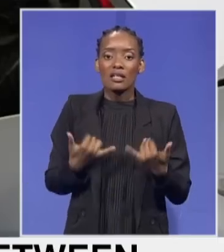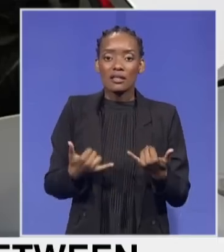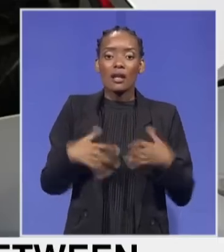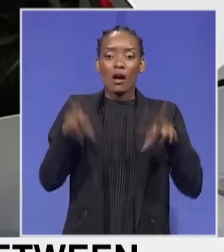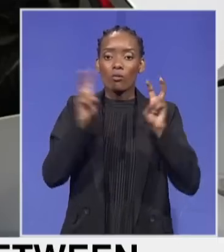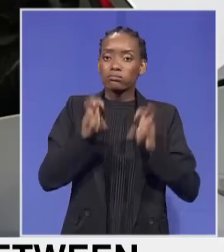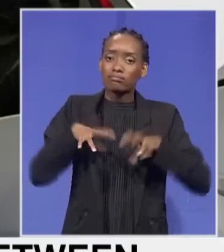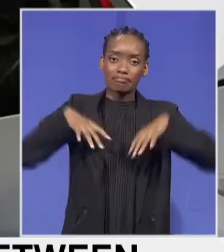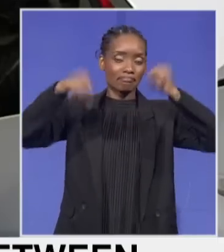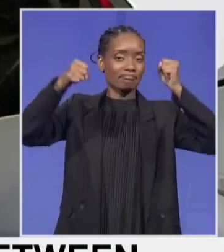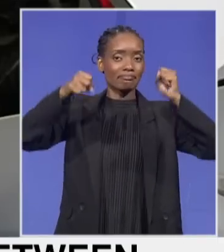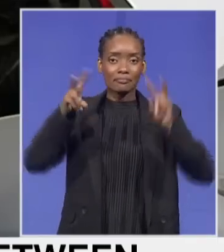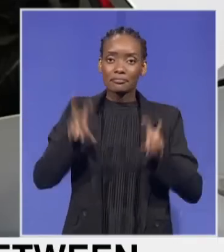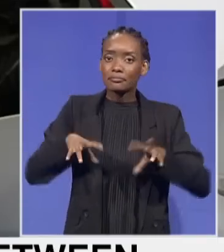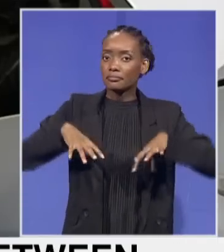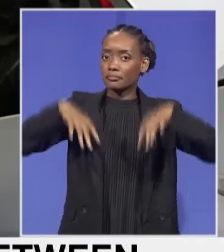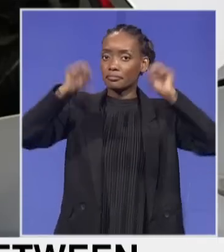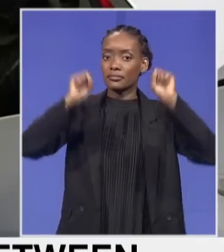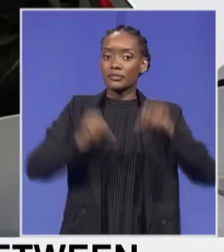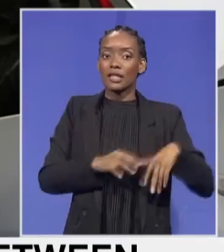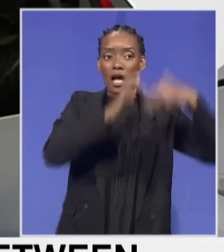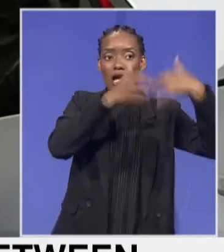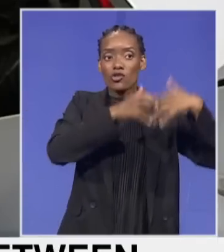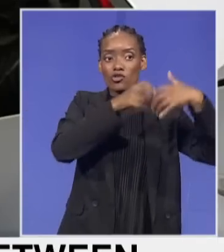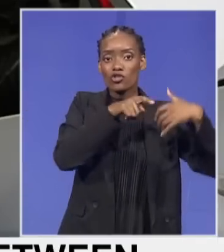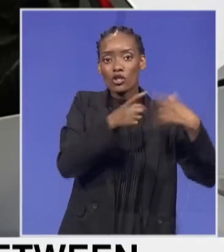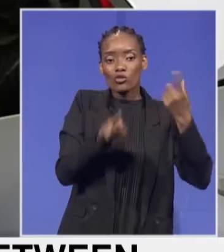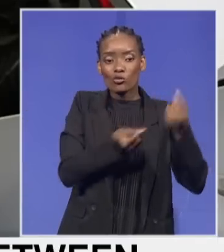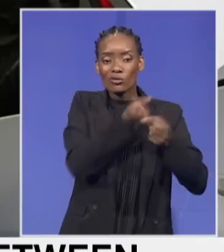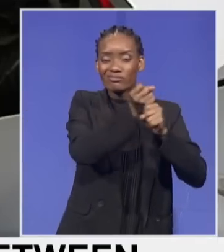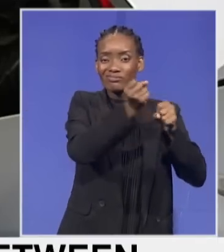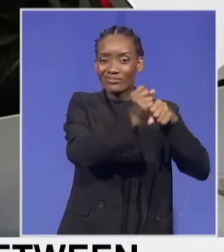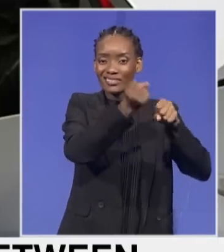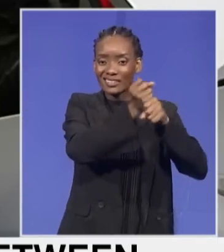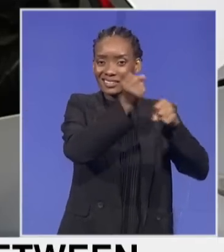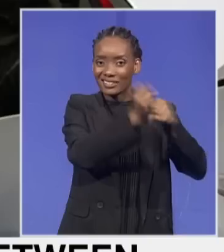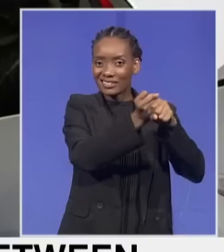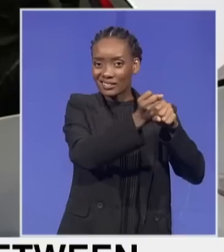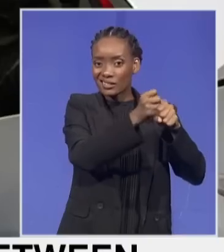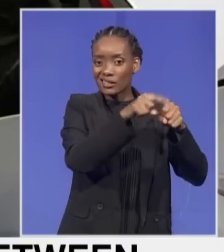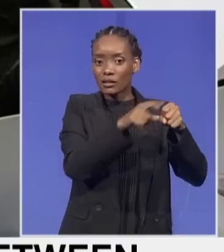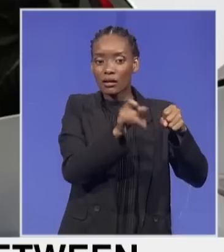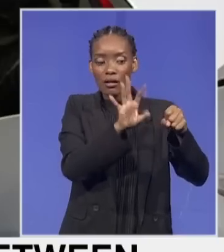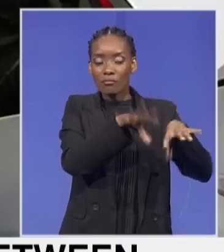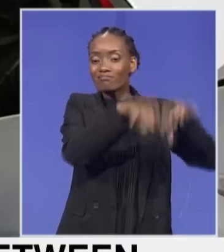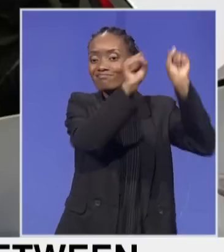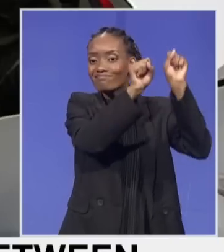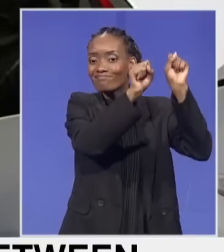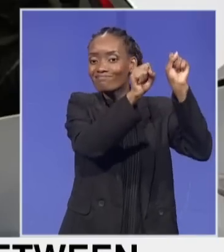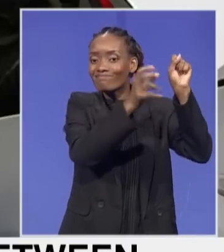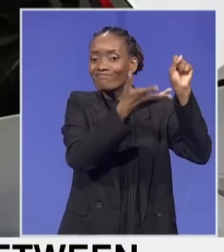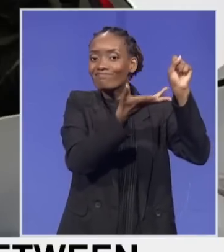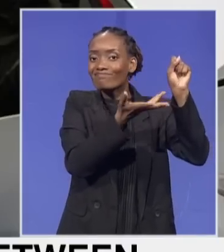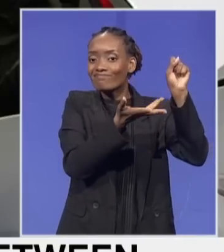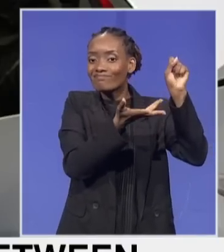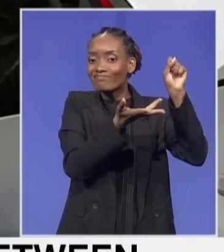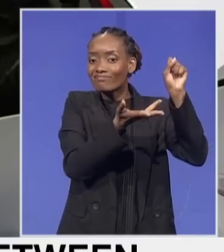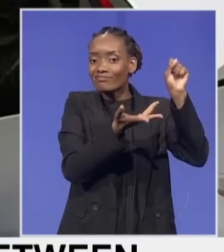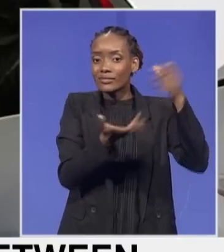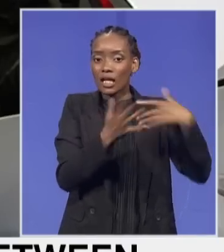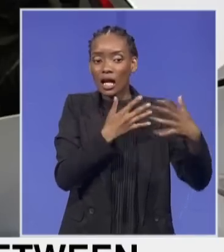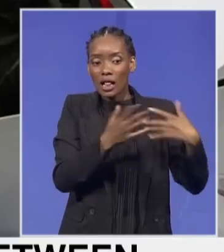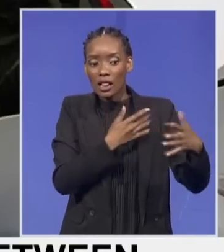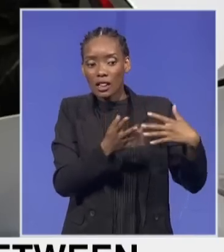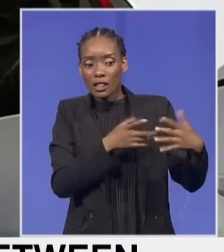shedding. So whatever engineers have to do to produce parts, and if they have load shedding, whatever they will need to use to keep